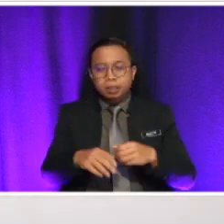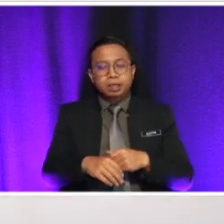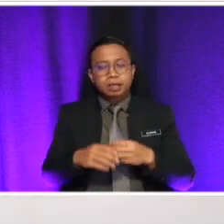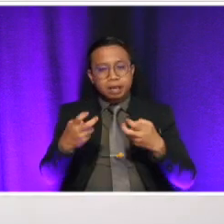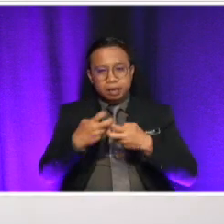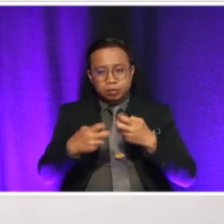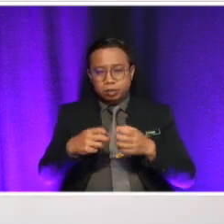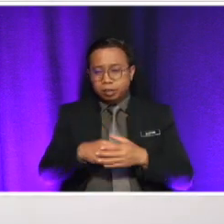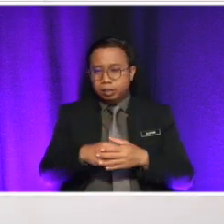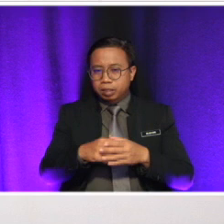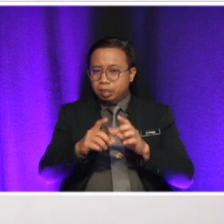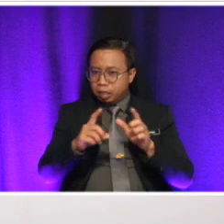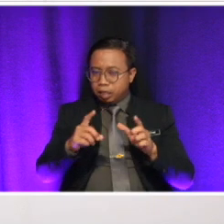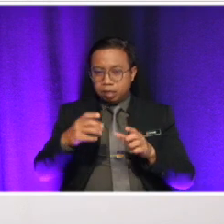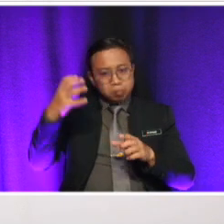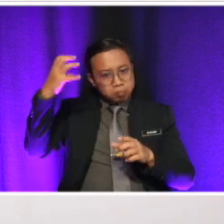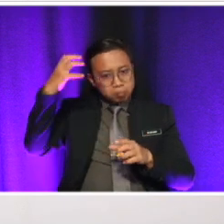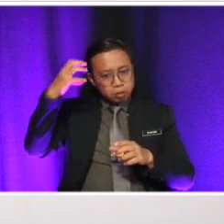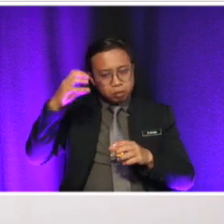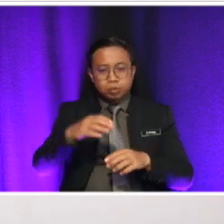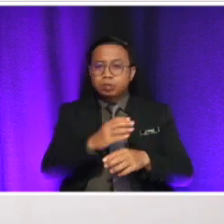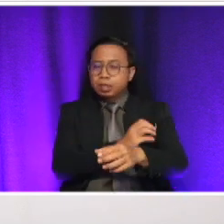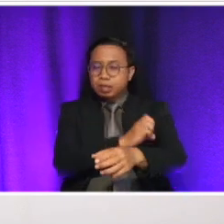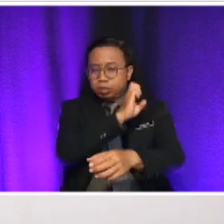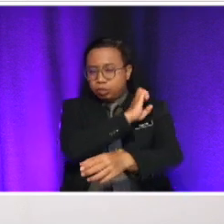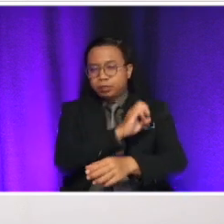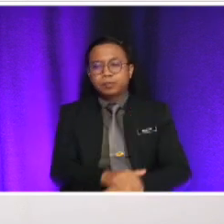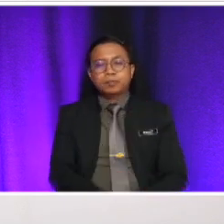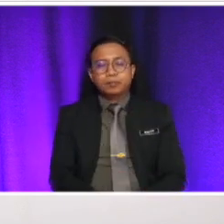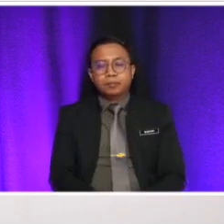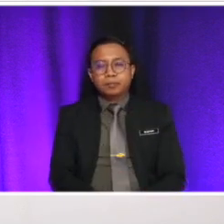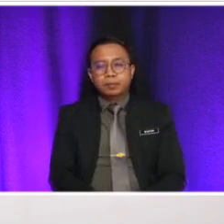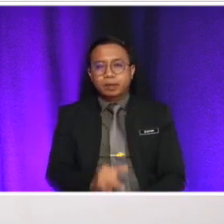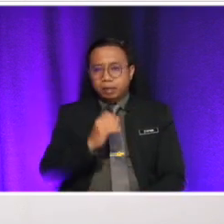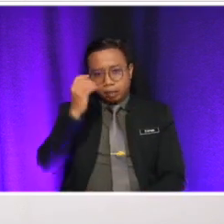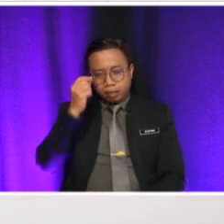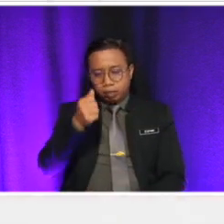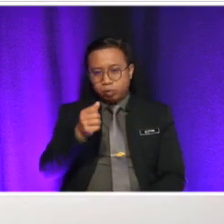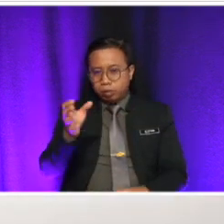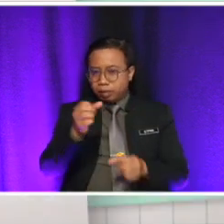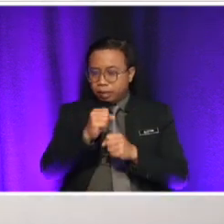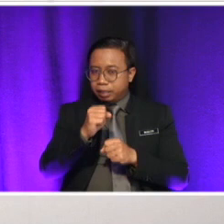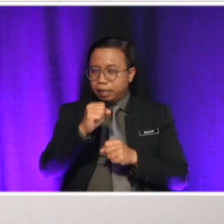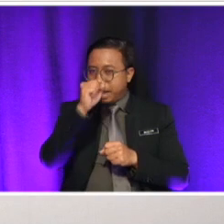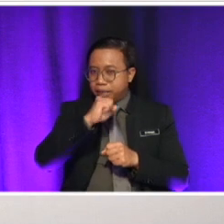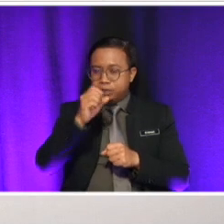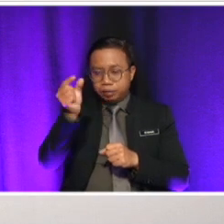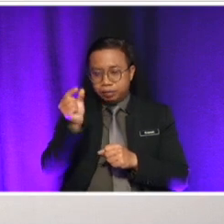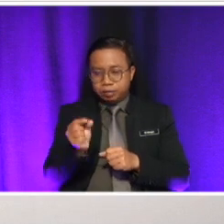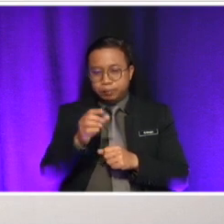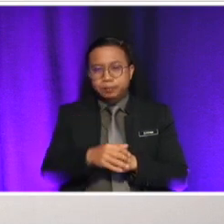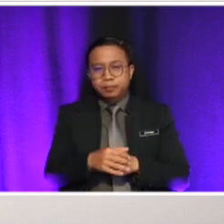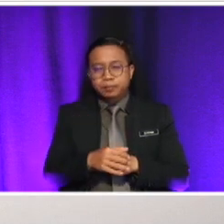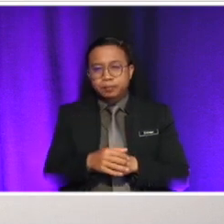solar energy, which is cost a lot of money. Okay, yeah, well done, Nazura. I think you should get an ice cream stick for this as well, okay,